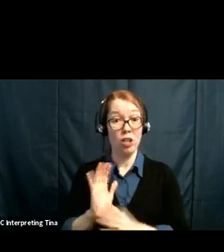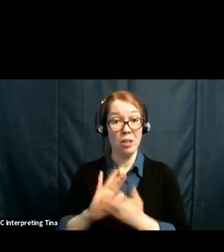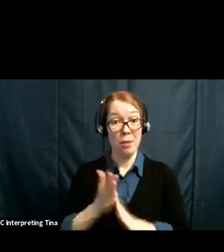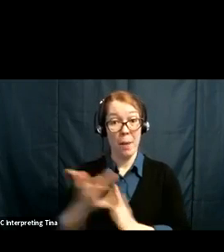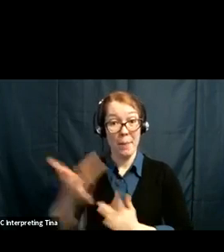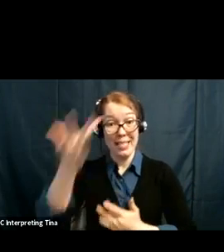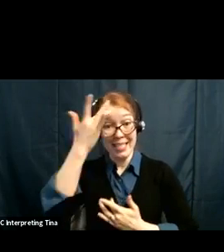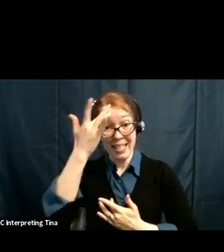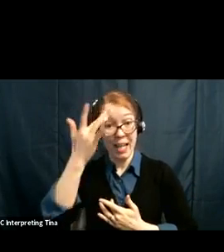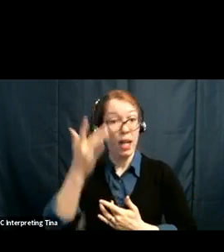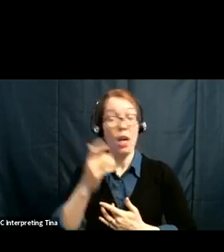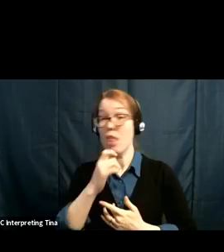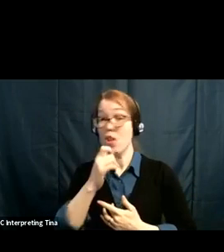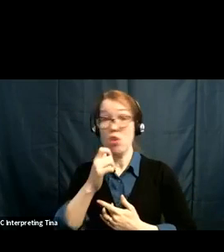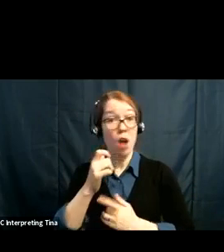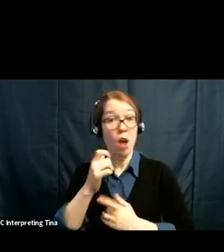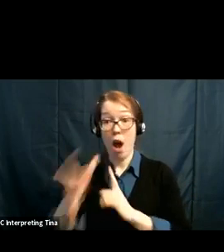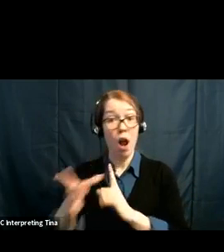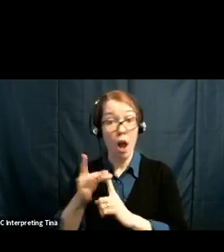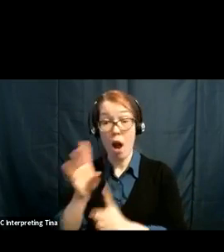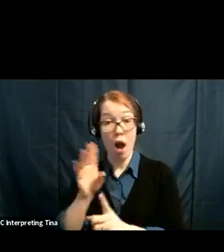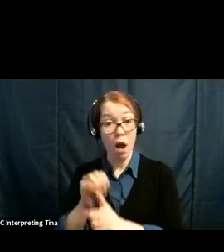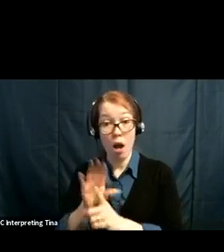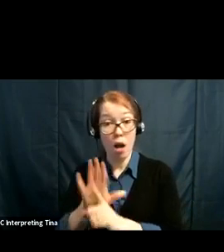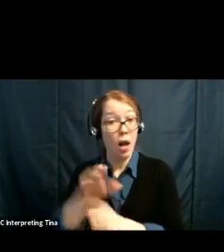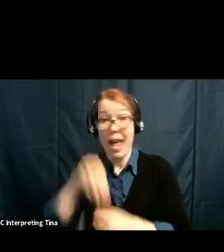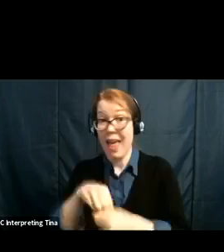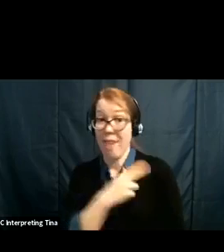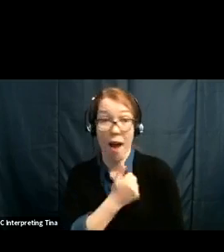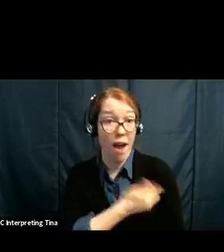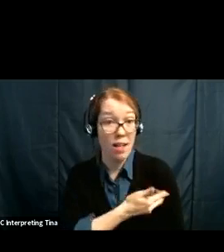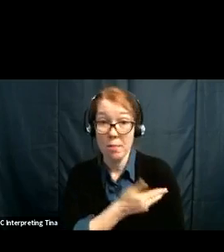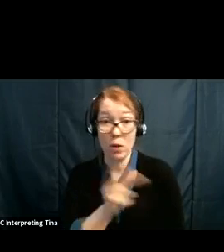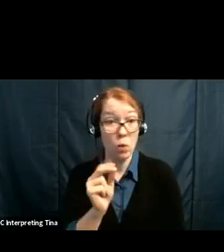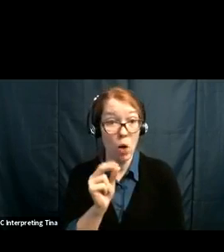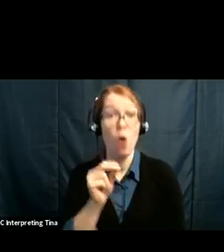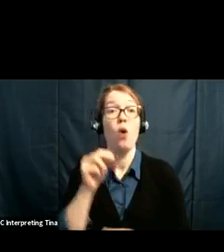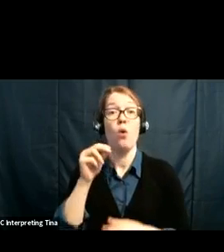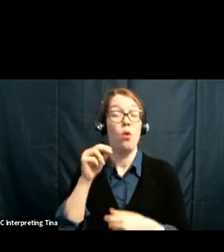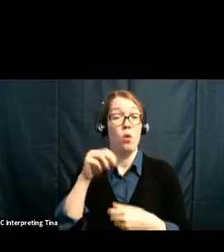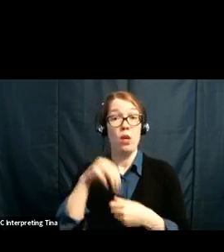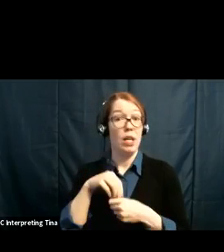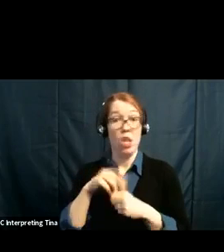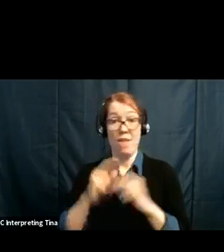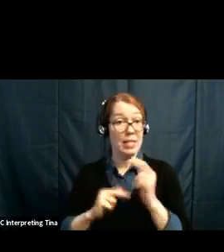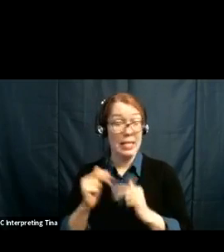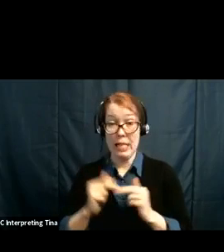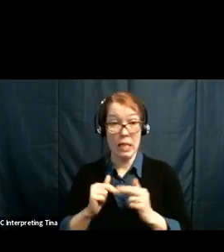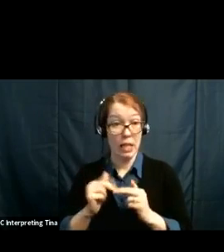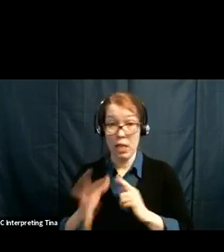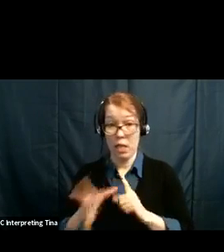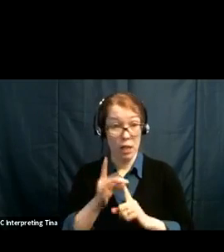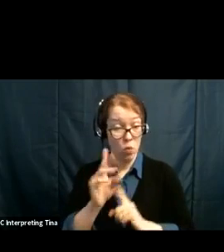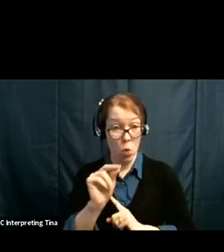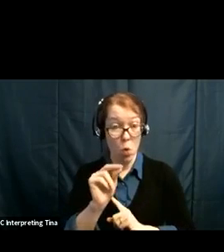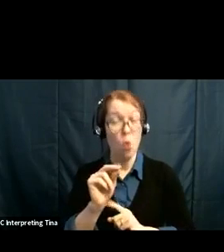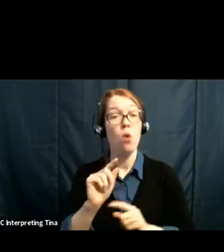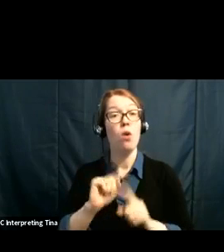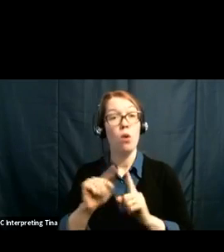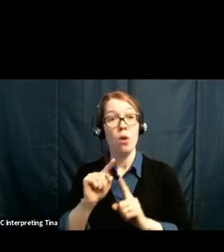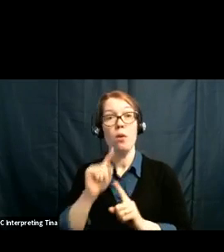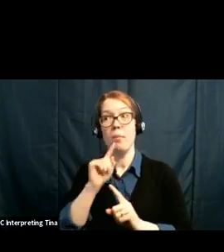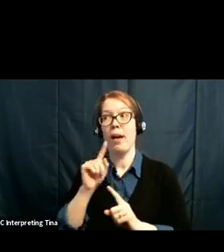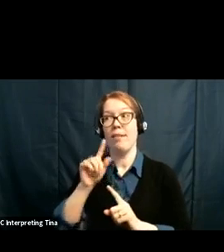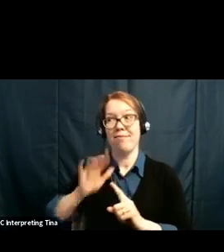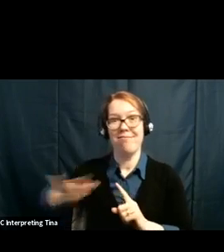not being exposed to it or contracting it in the hospital or in our facilities. We have been dealing with infectious